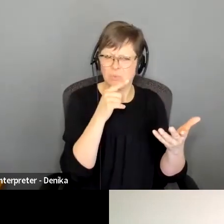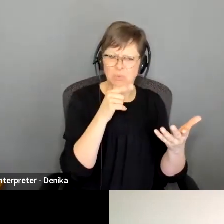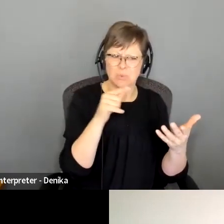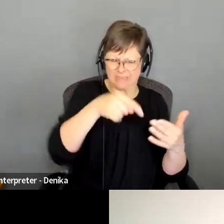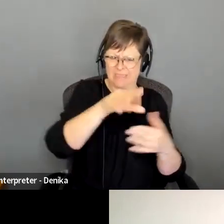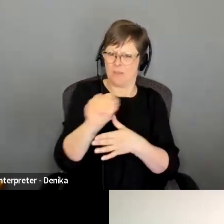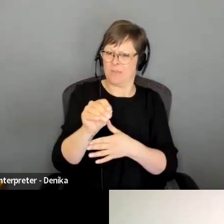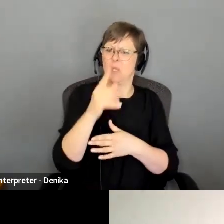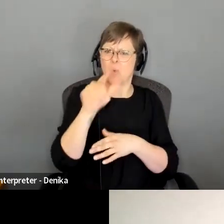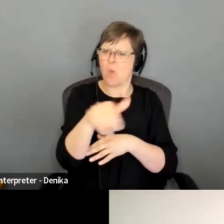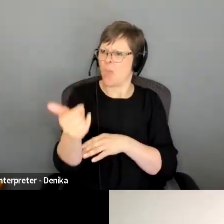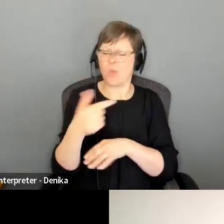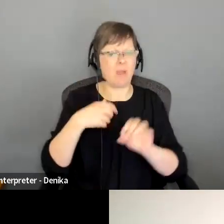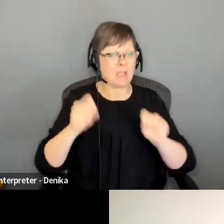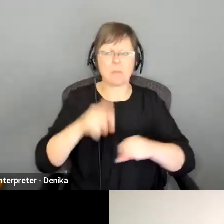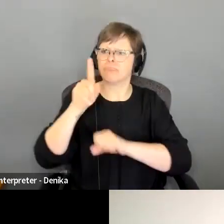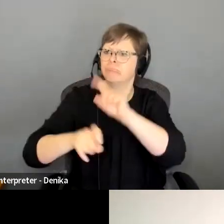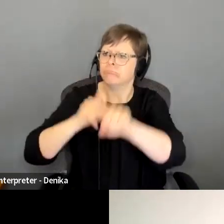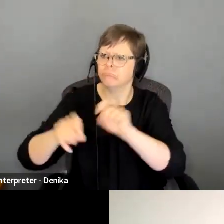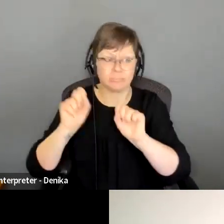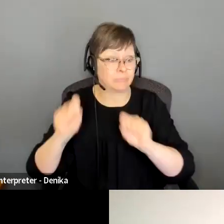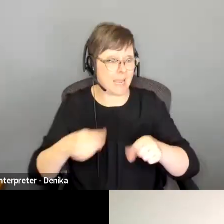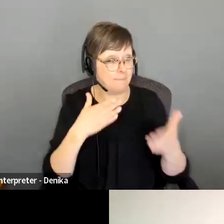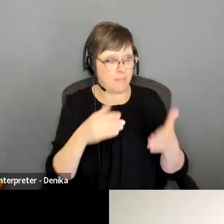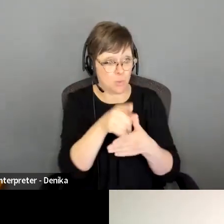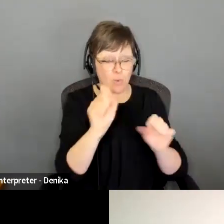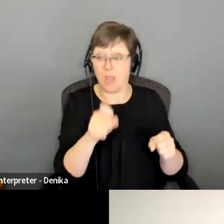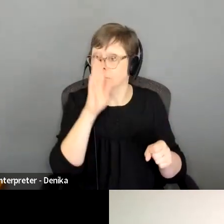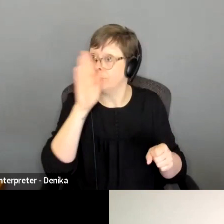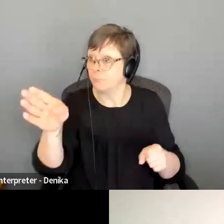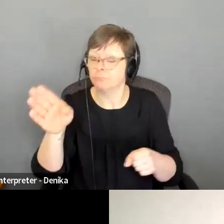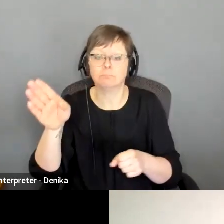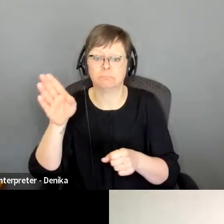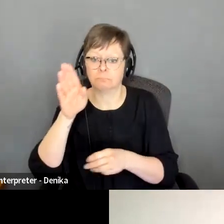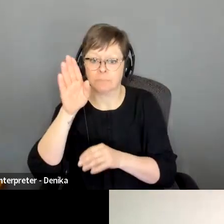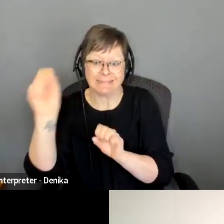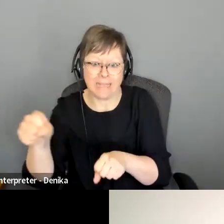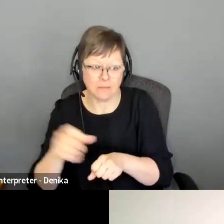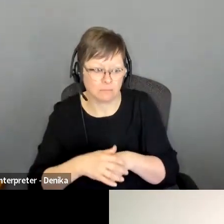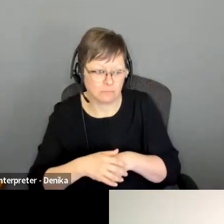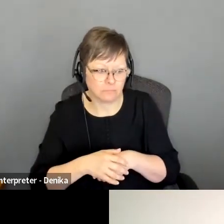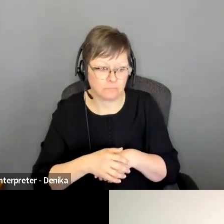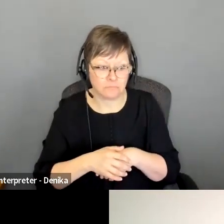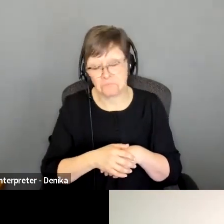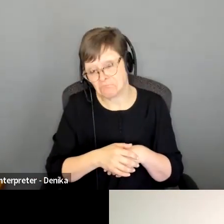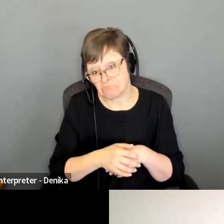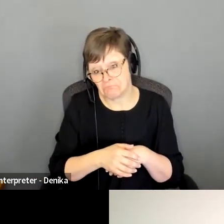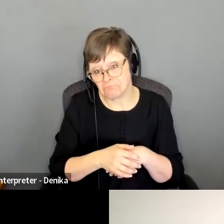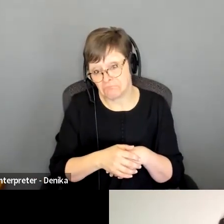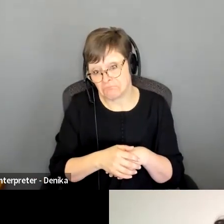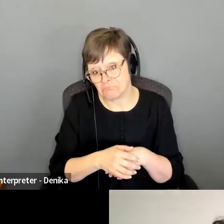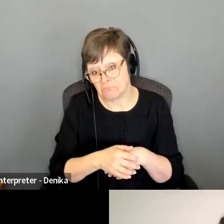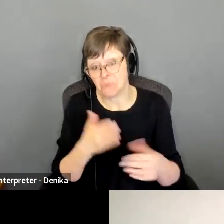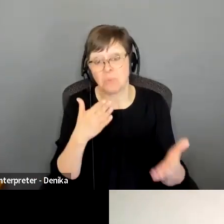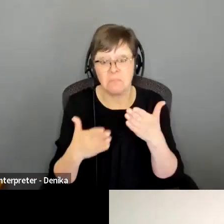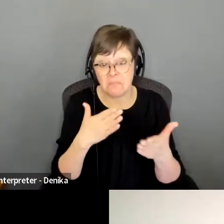to? Maybe you could be direct with one of them in a way that works, or someone who could be. So maybe finding someone who could have